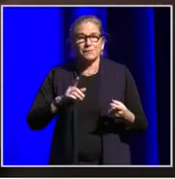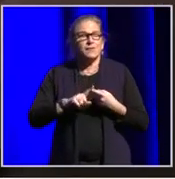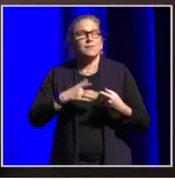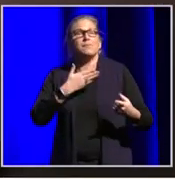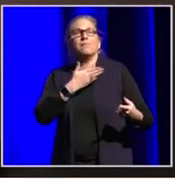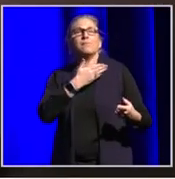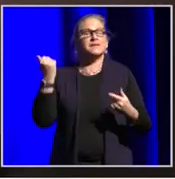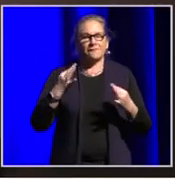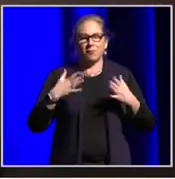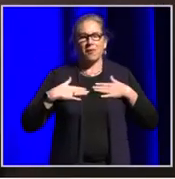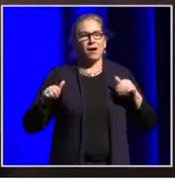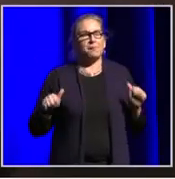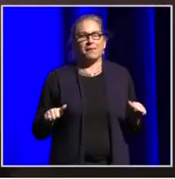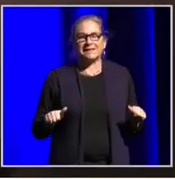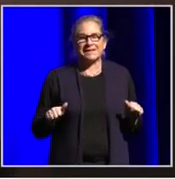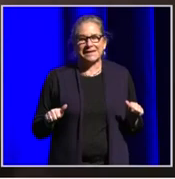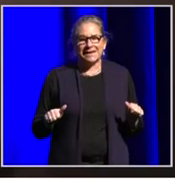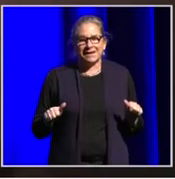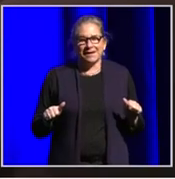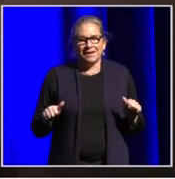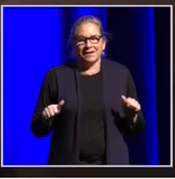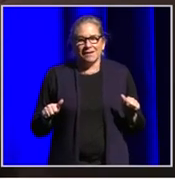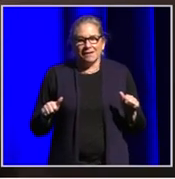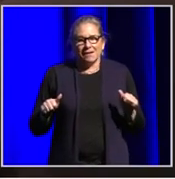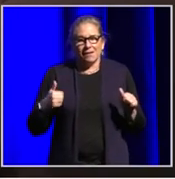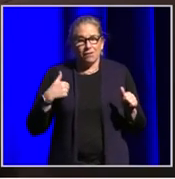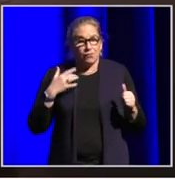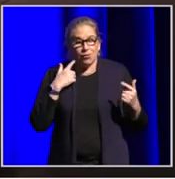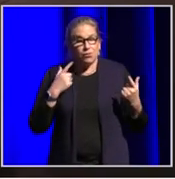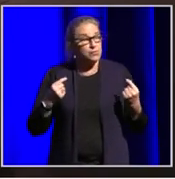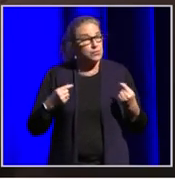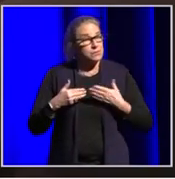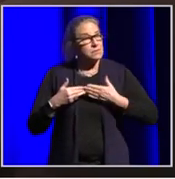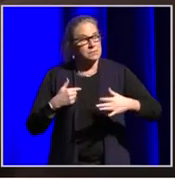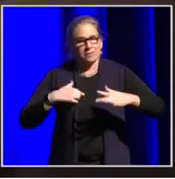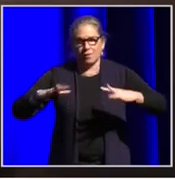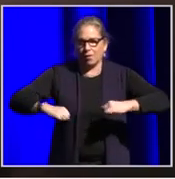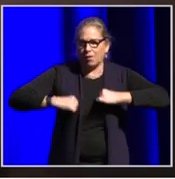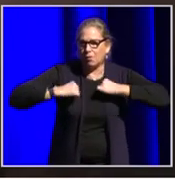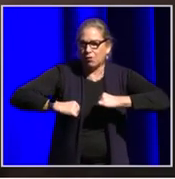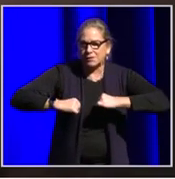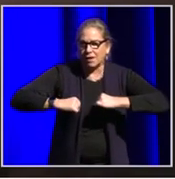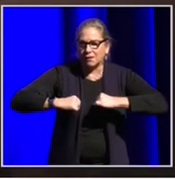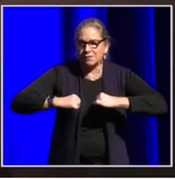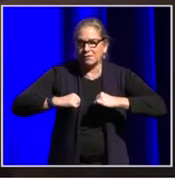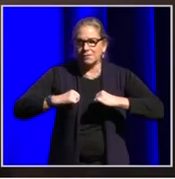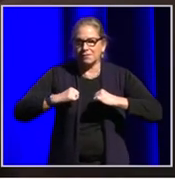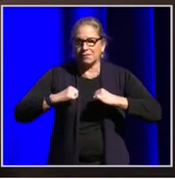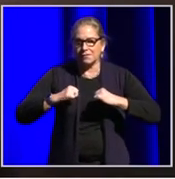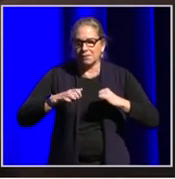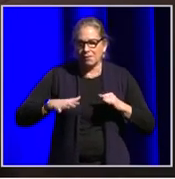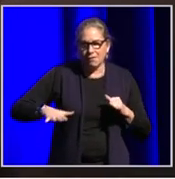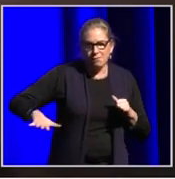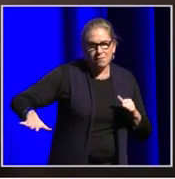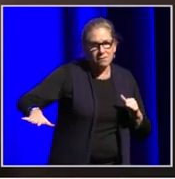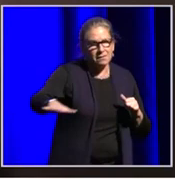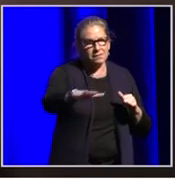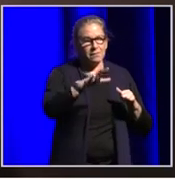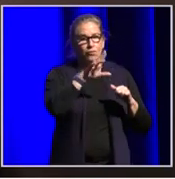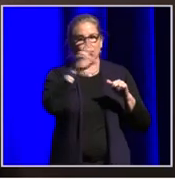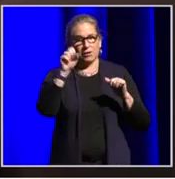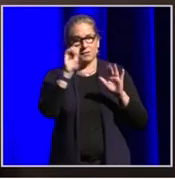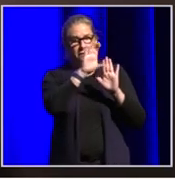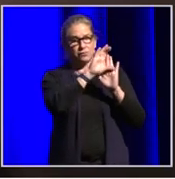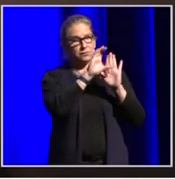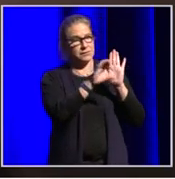of my ability. Preserve, protect, and defend. Preserve, protect, and defend. The Constitution of the United States.